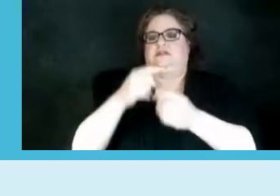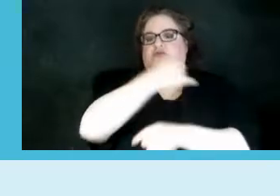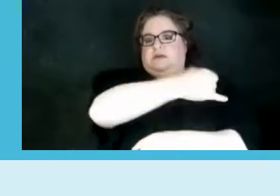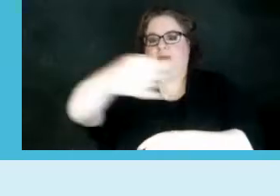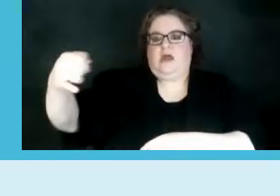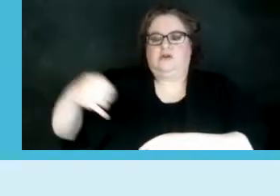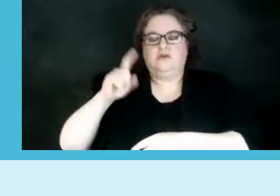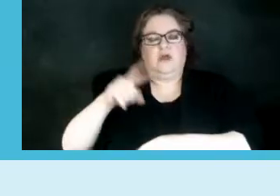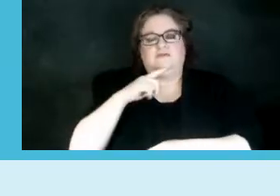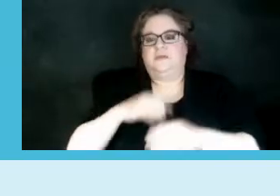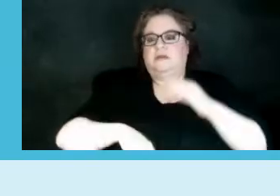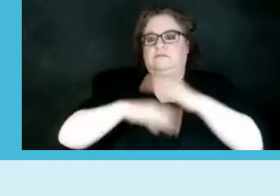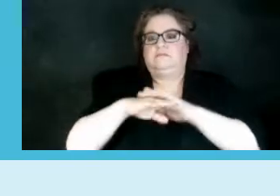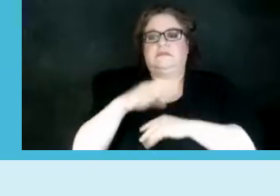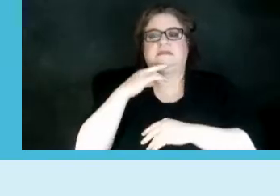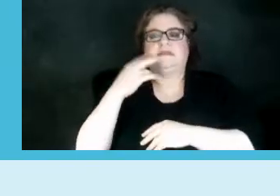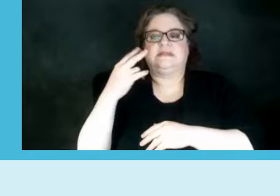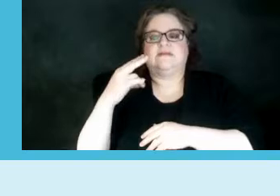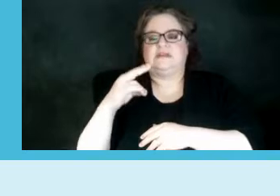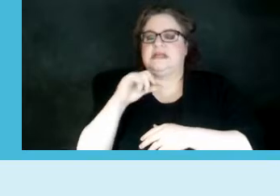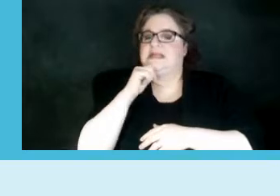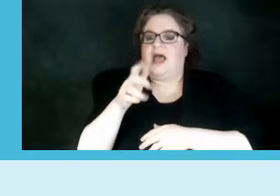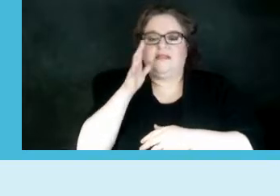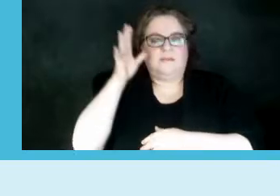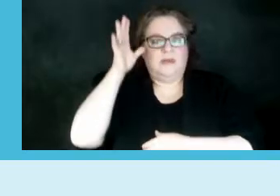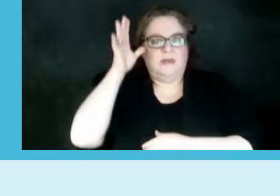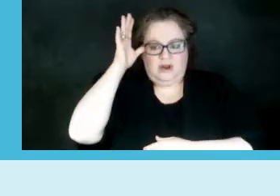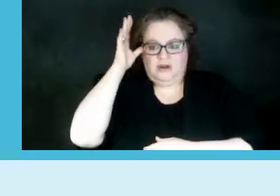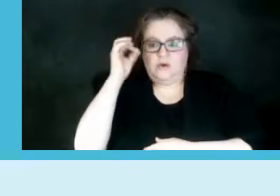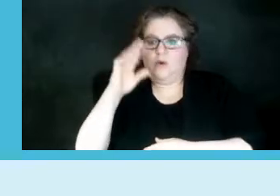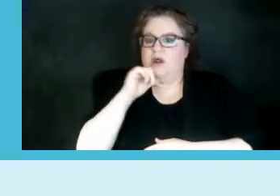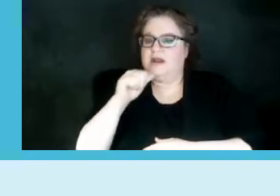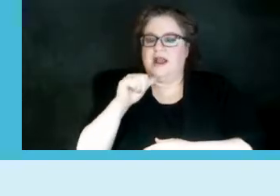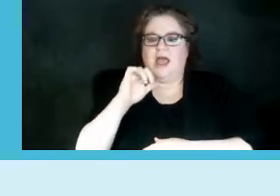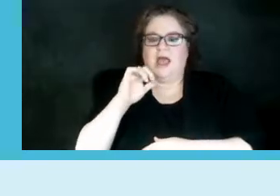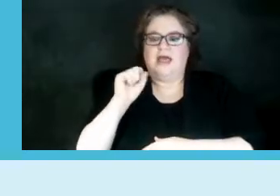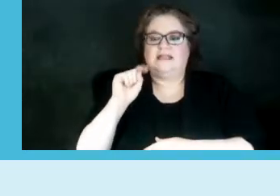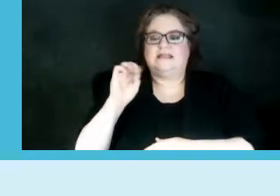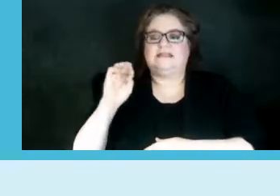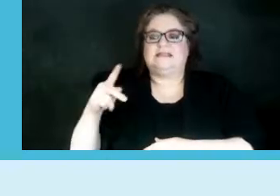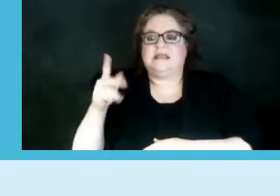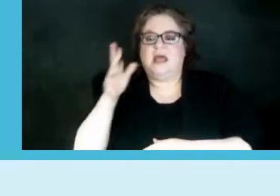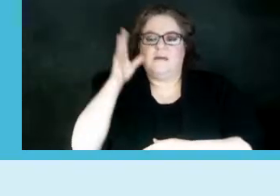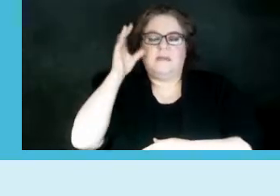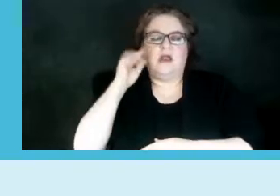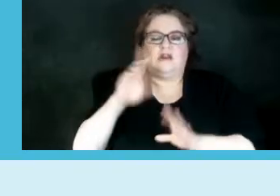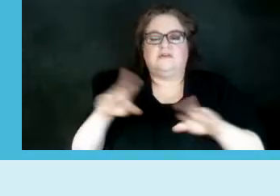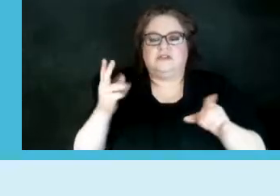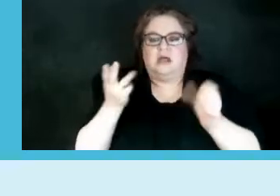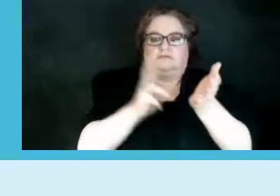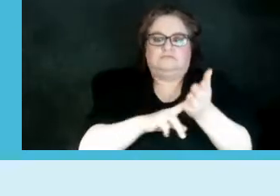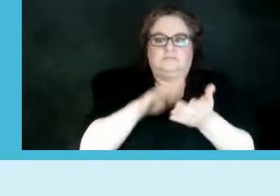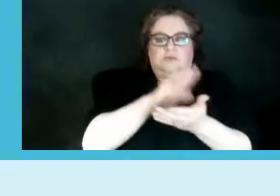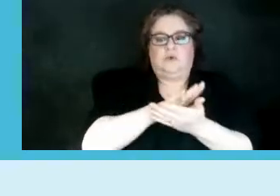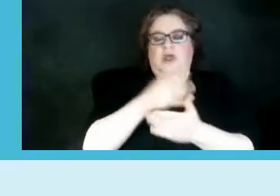least 17 years old and not the parent or not the step parent or legal guardian of a child enrolled at the school, and